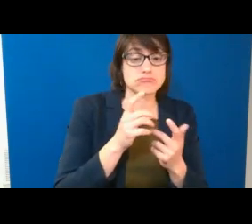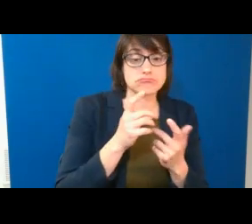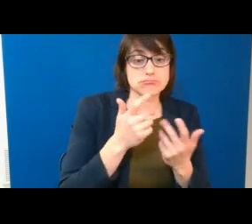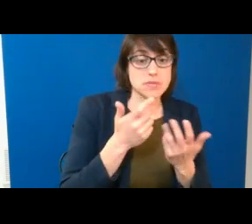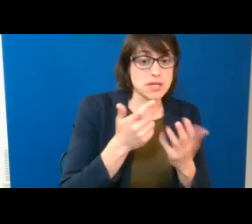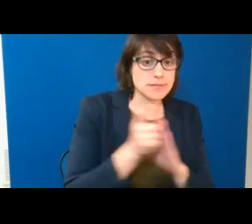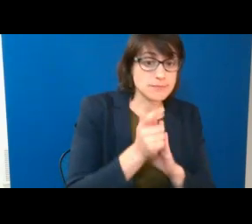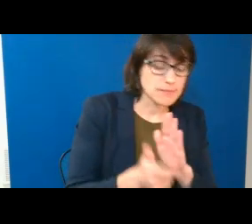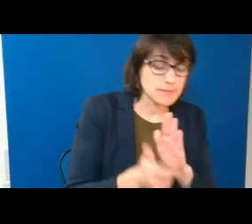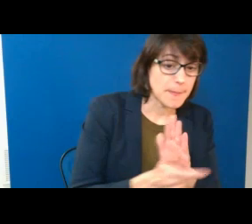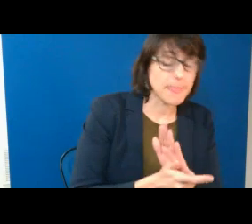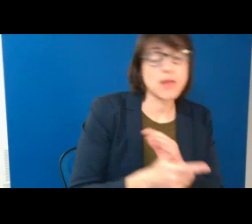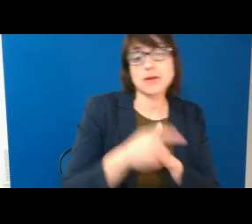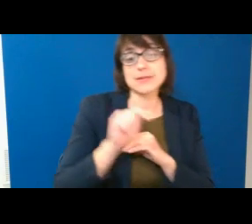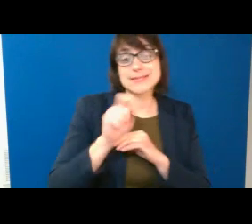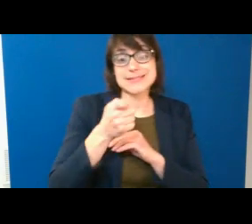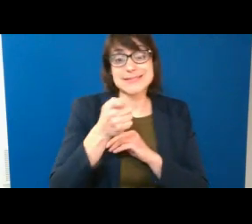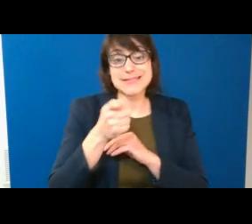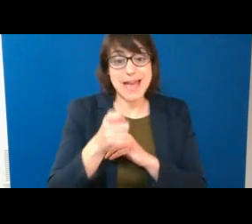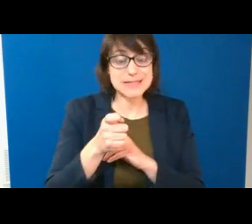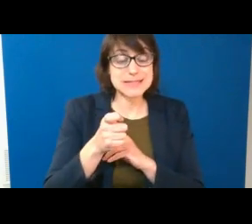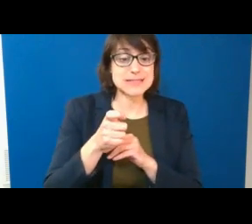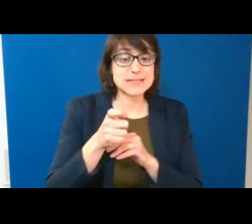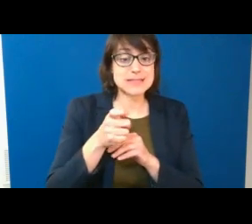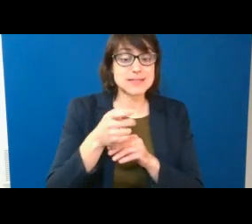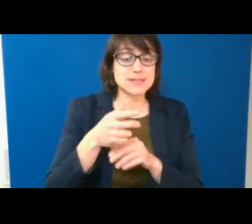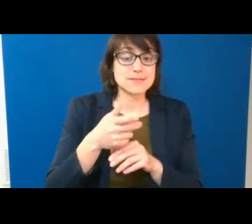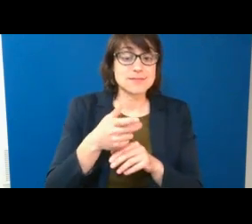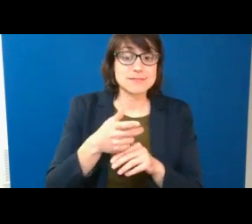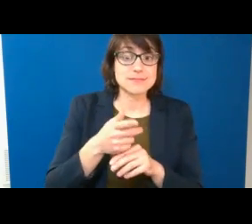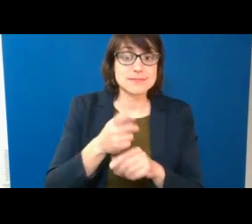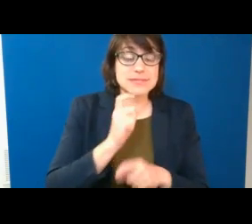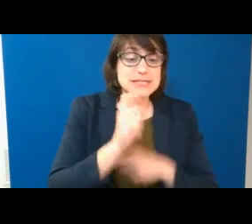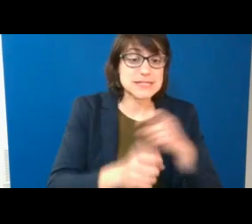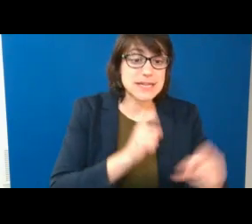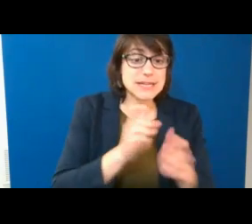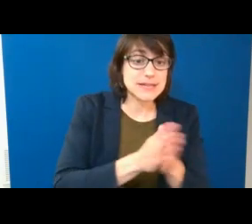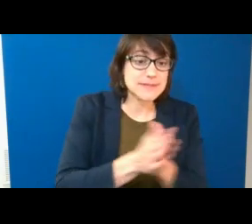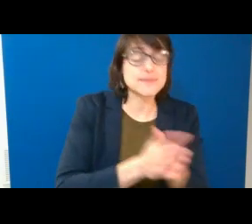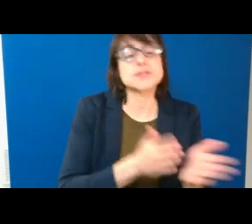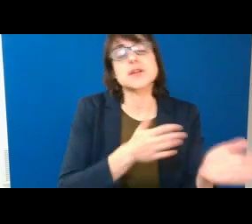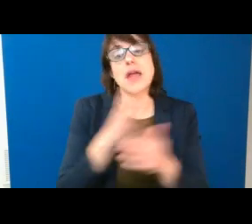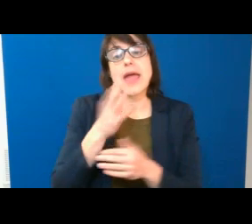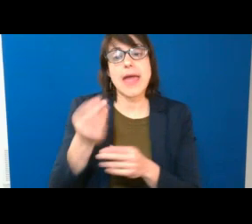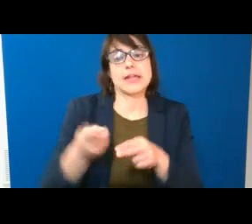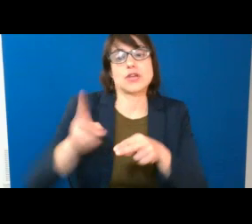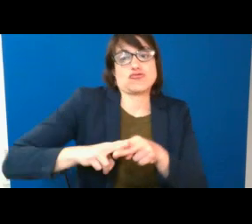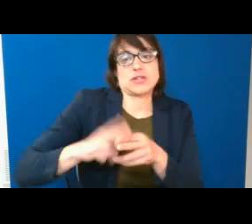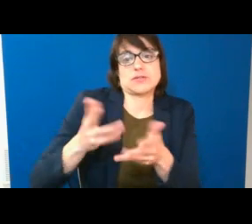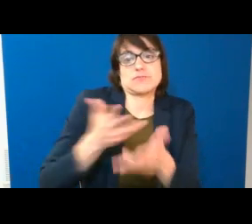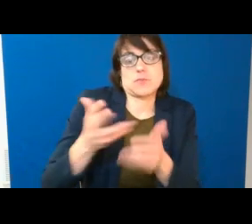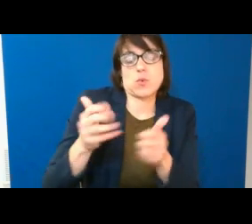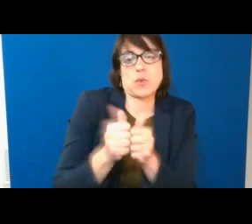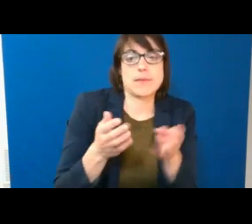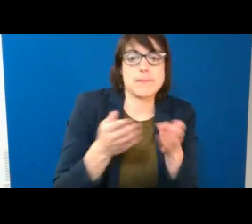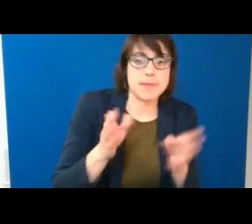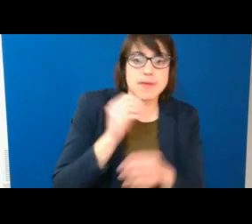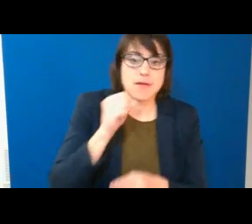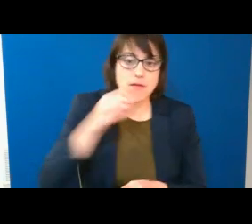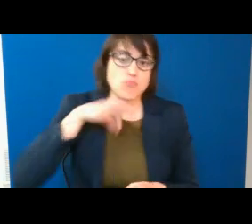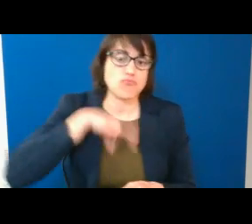considerations, and then closing the loop with the community, with the public and nonprofit sector, so that they're all working cohesively